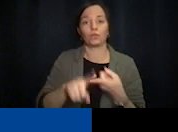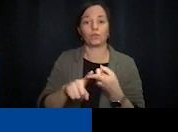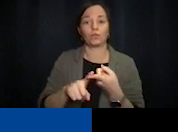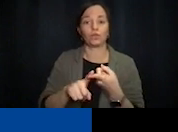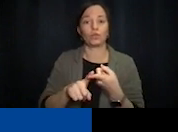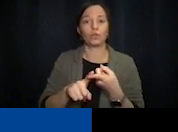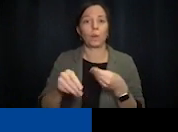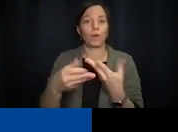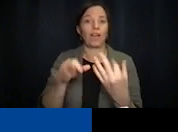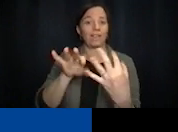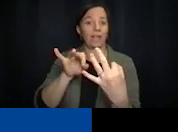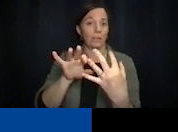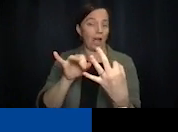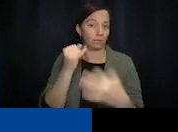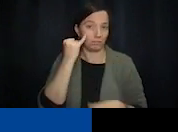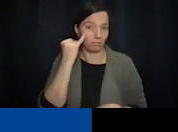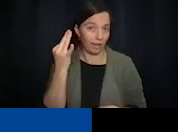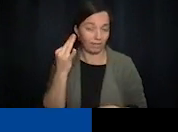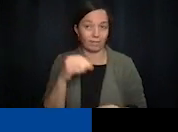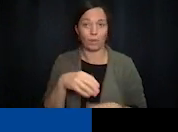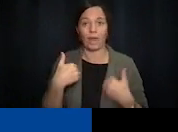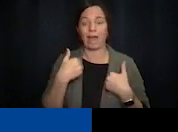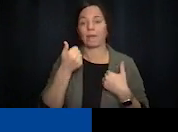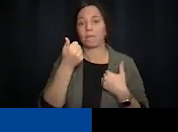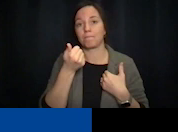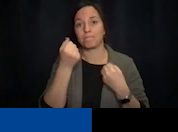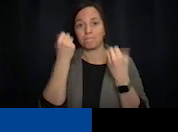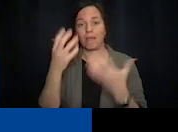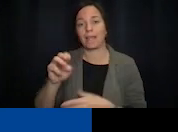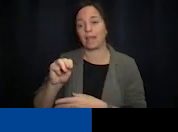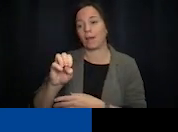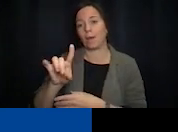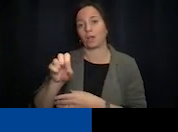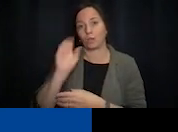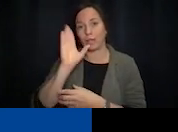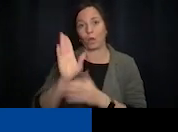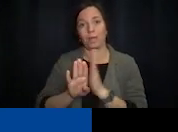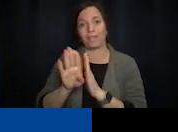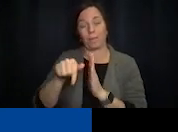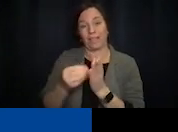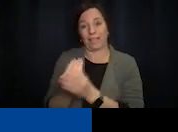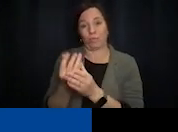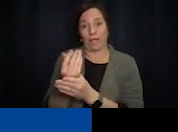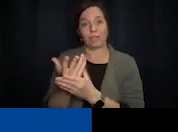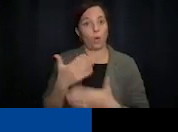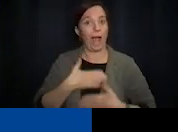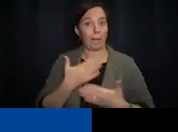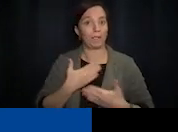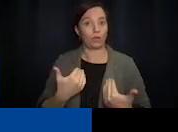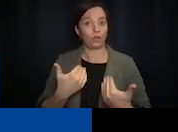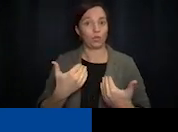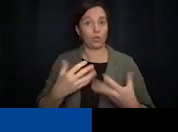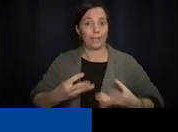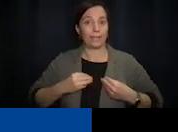to provide feedback to us. We have a handful of modules we're continuing to develop this spring, but we'd be happy to take input on